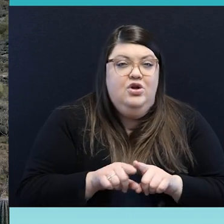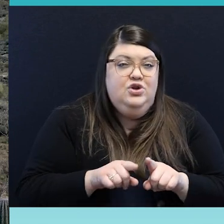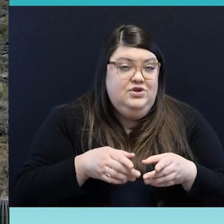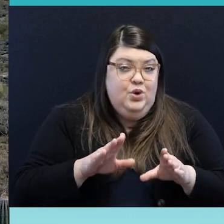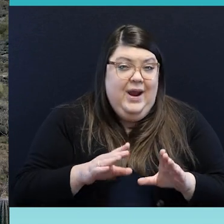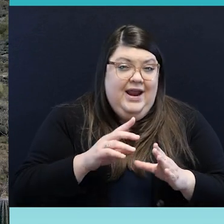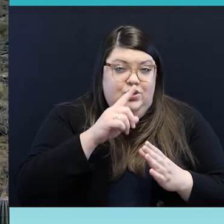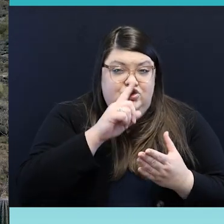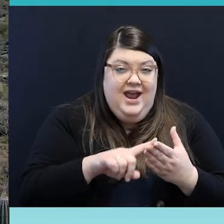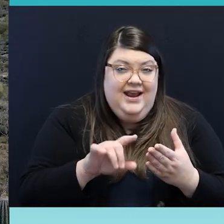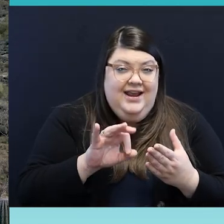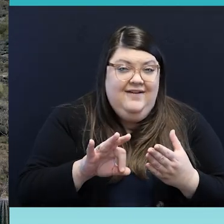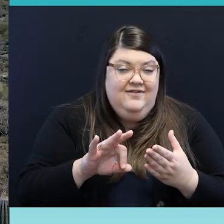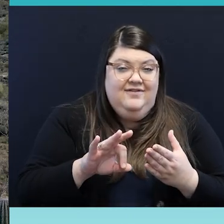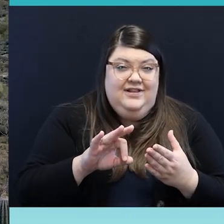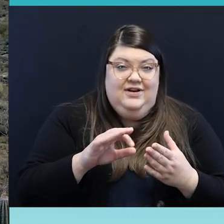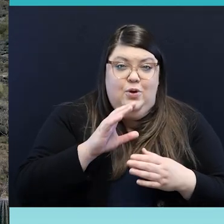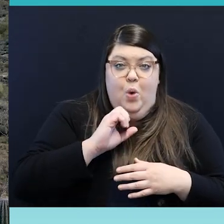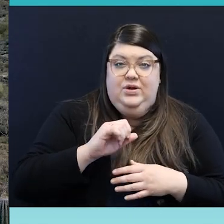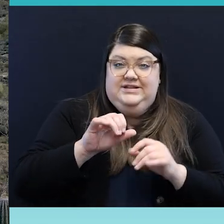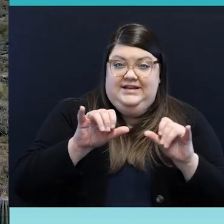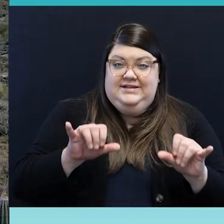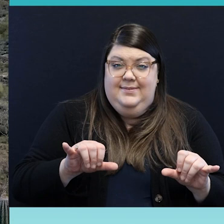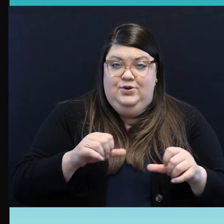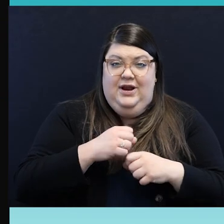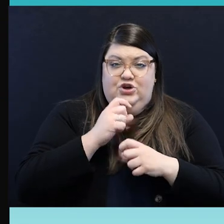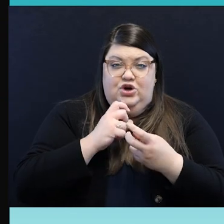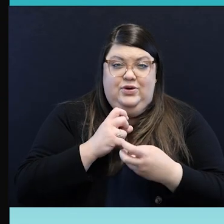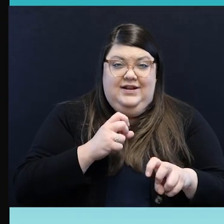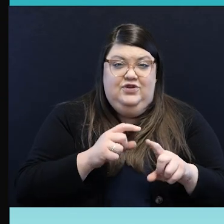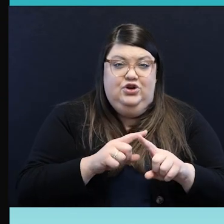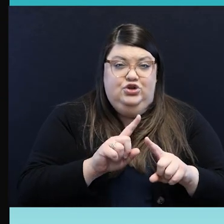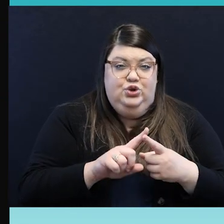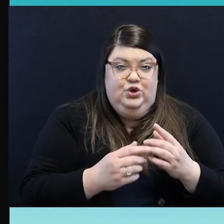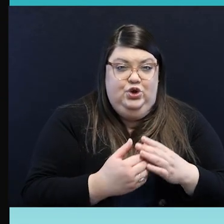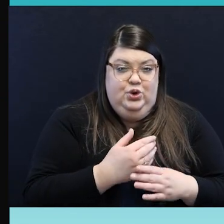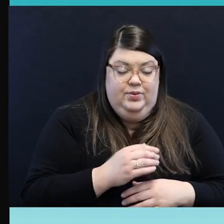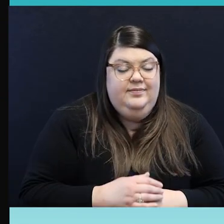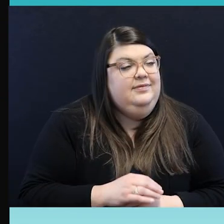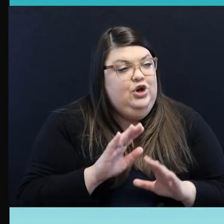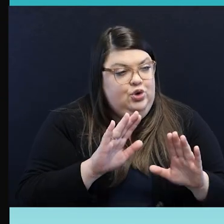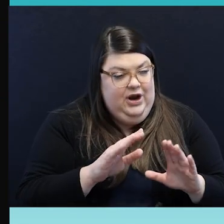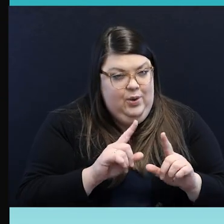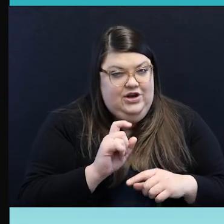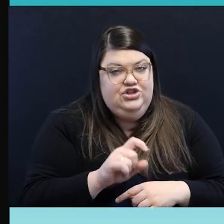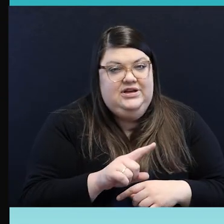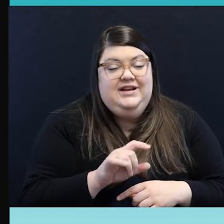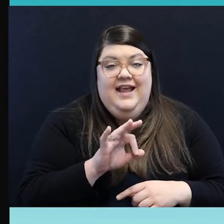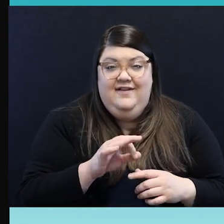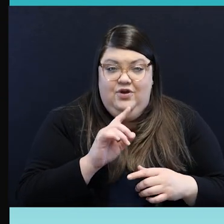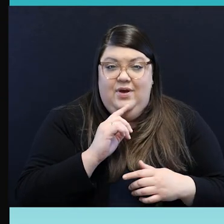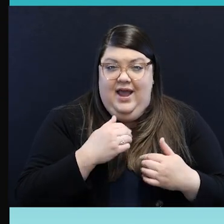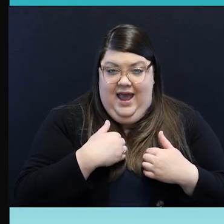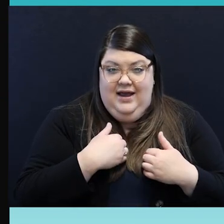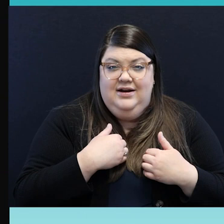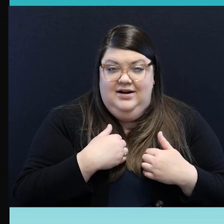old system to make sure they're in the current system? So great questions. If you did have documents that were with the Secretary